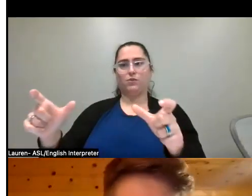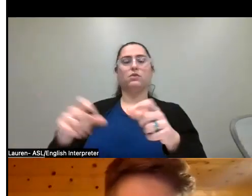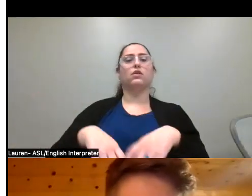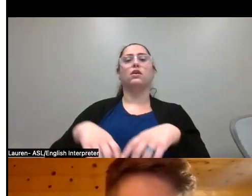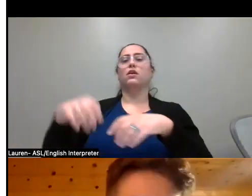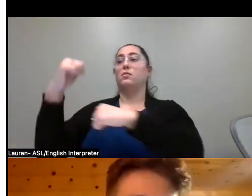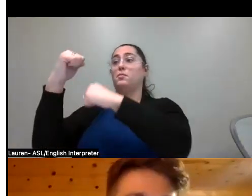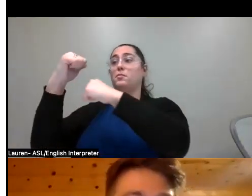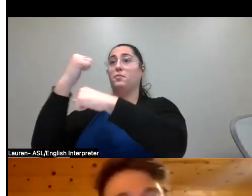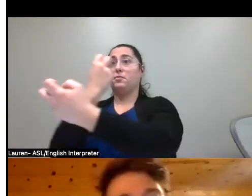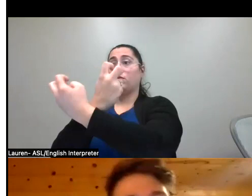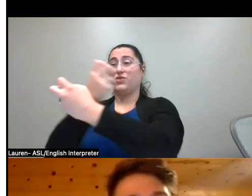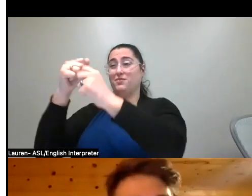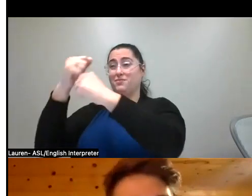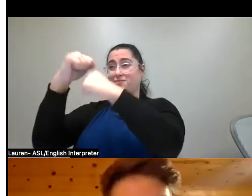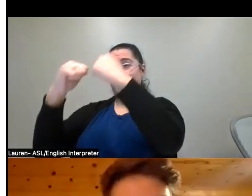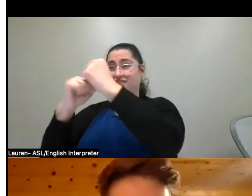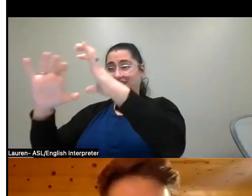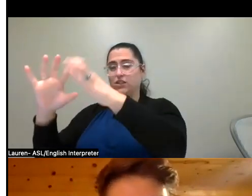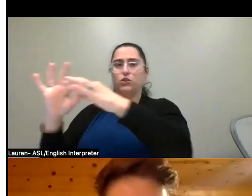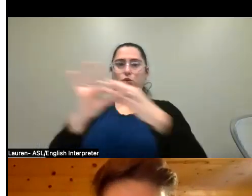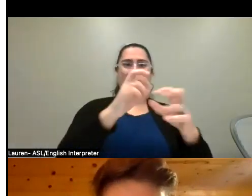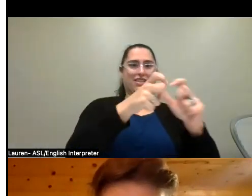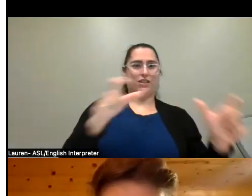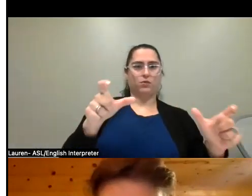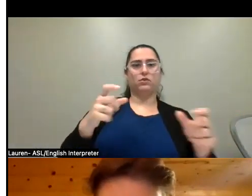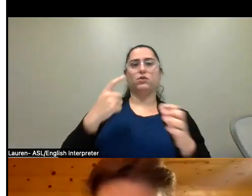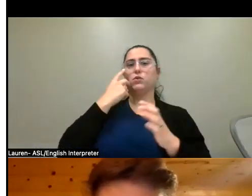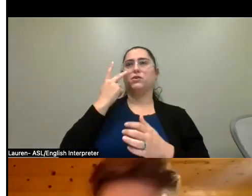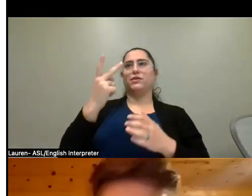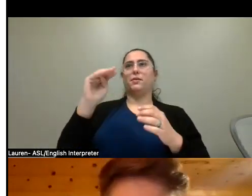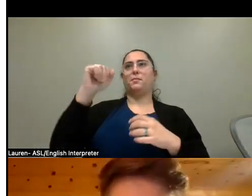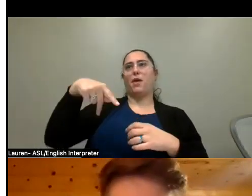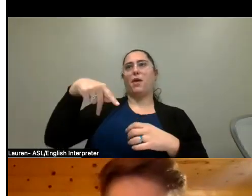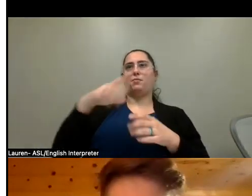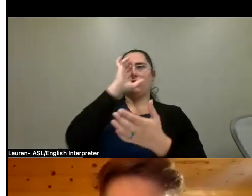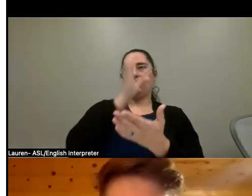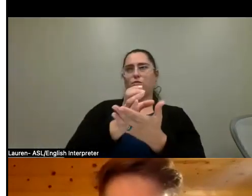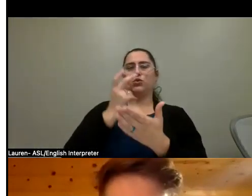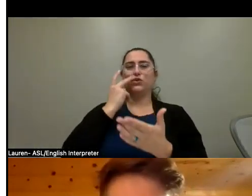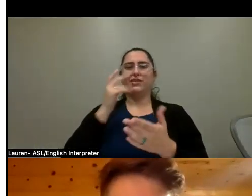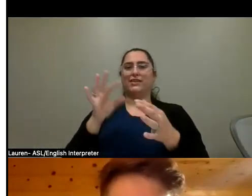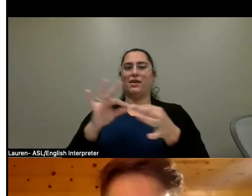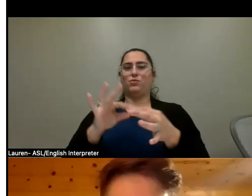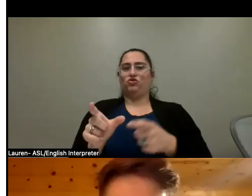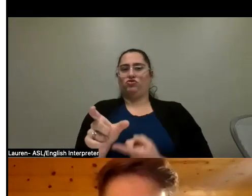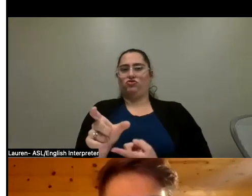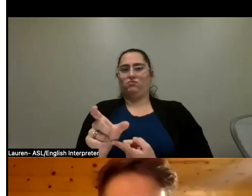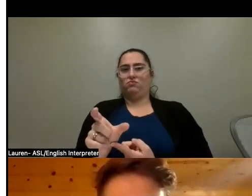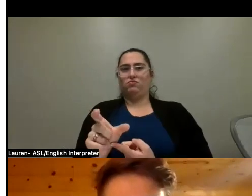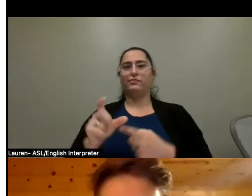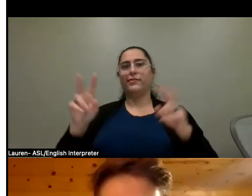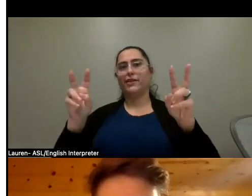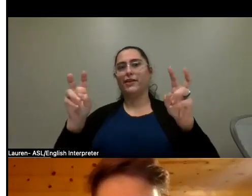analogy between mapping an image, describing it as in a caption. So in this case, this is a small cactus wearing a straw hat